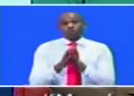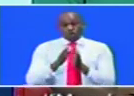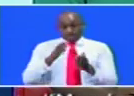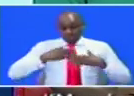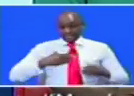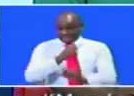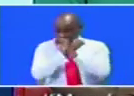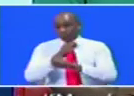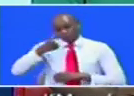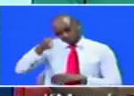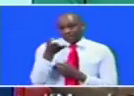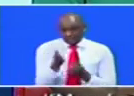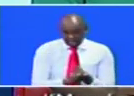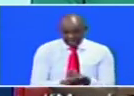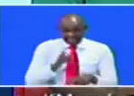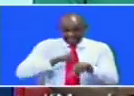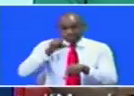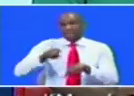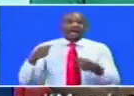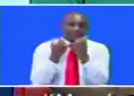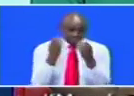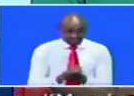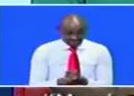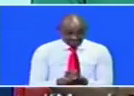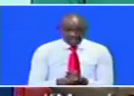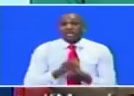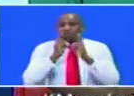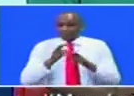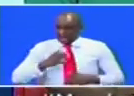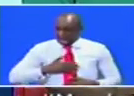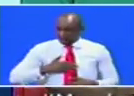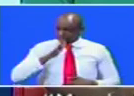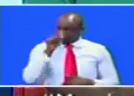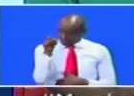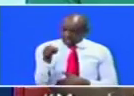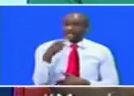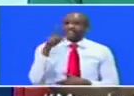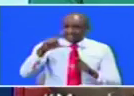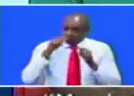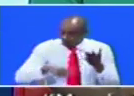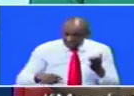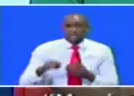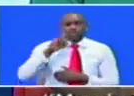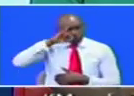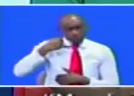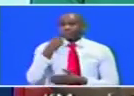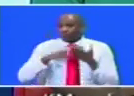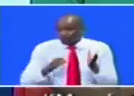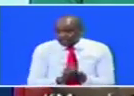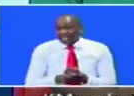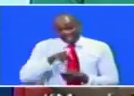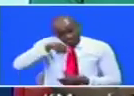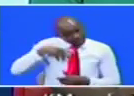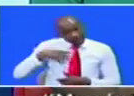was shot and injured in the ensuing violence. And as our reporter Rashid Ronald tells us, Joho is now claiming there